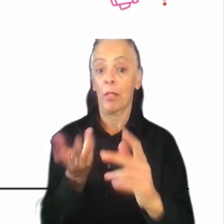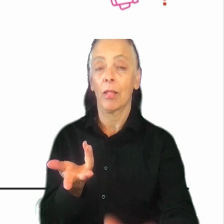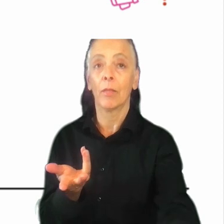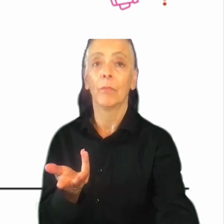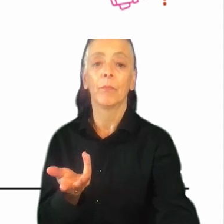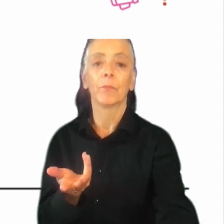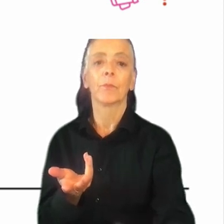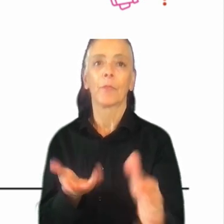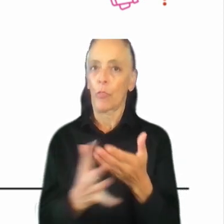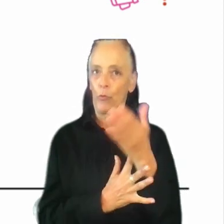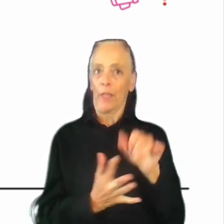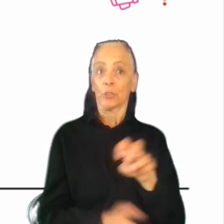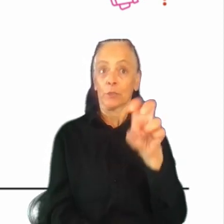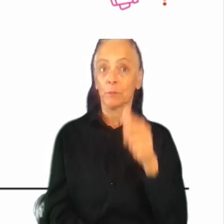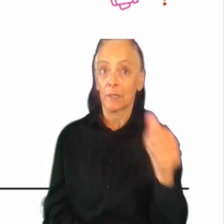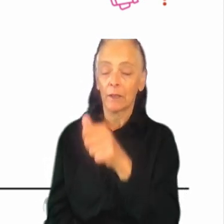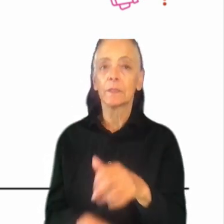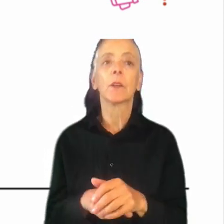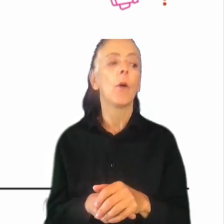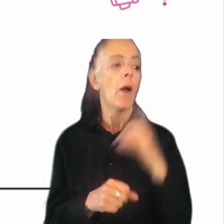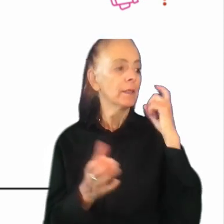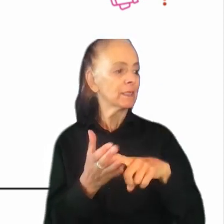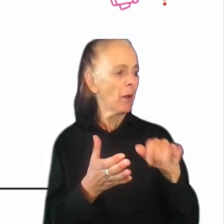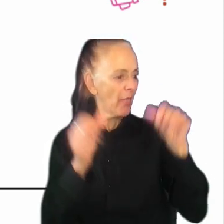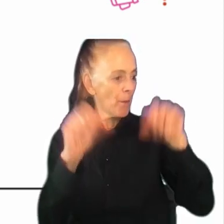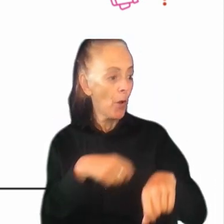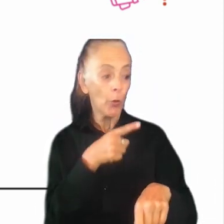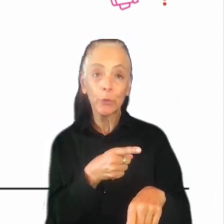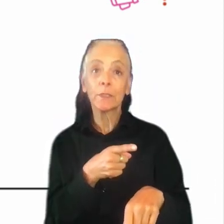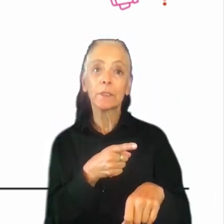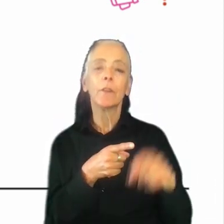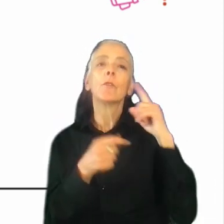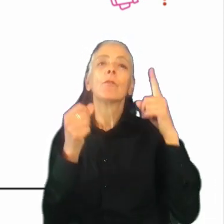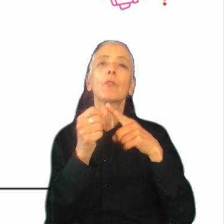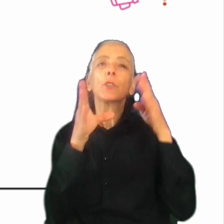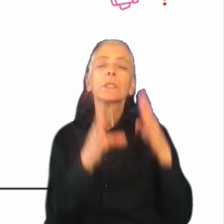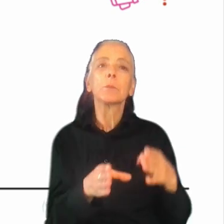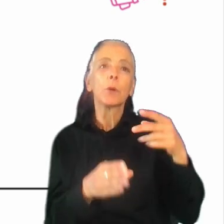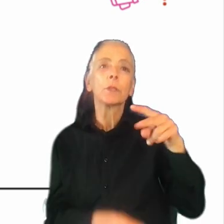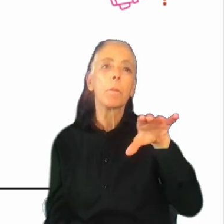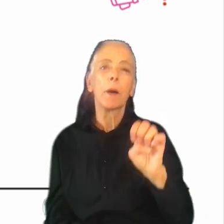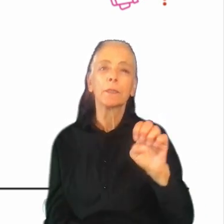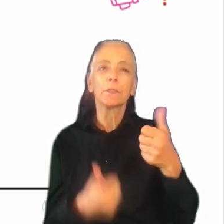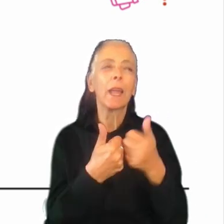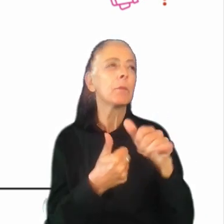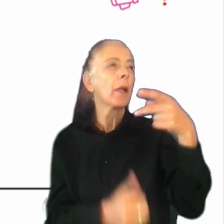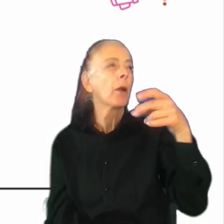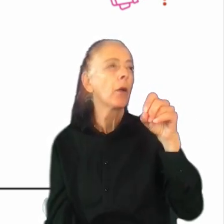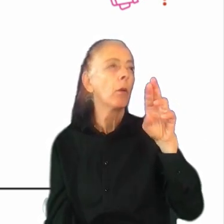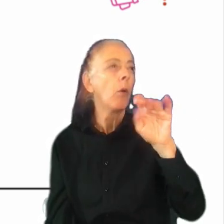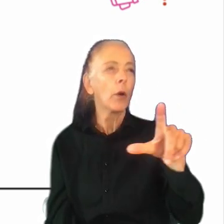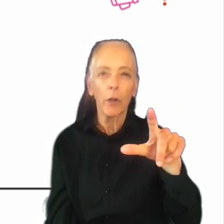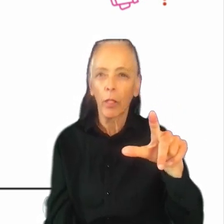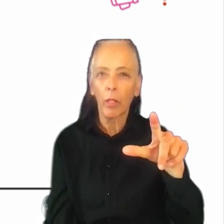and i spotted this post it was for a first person puzzle game something like portal or the talos